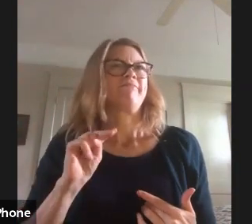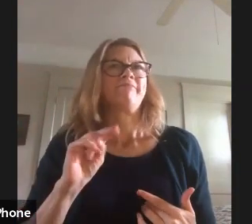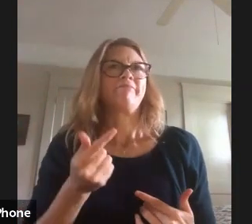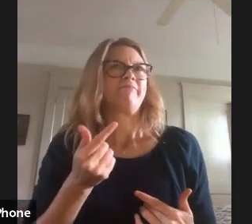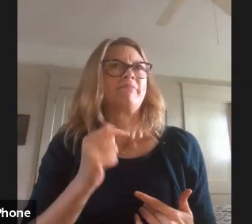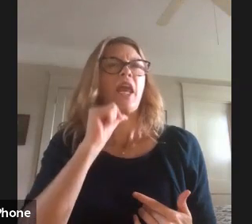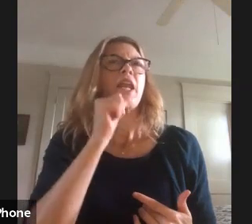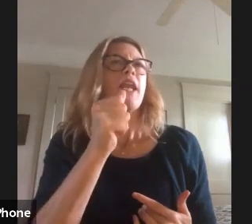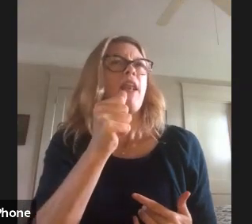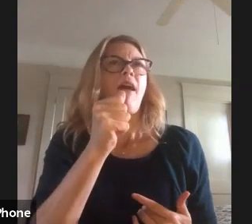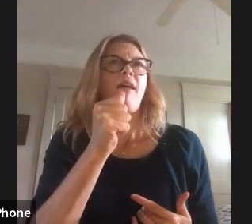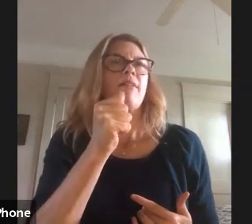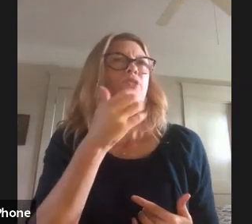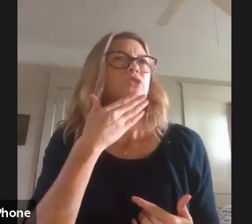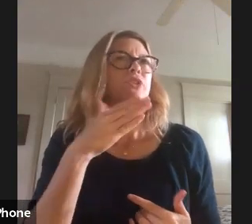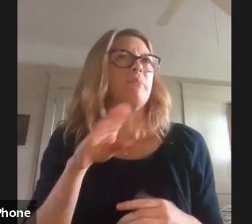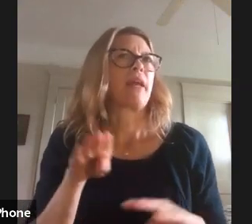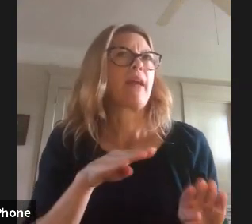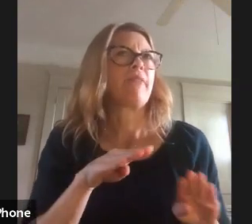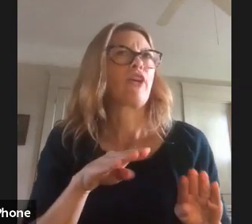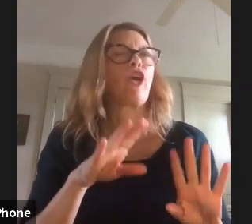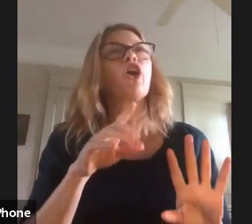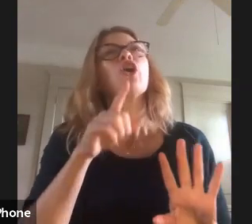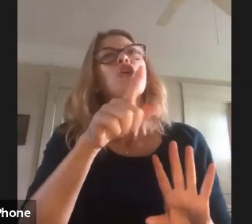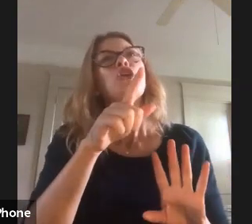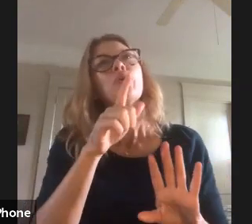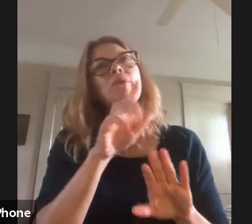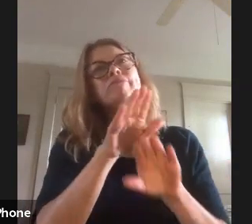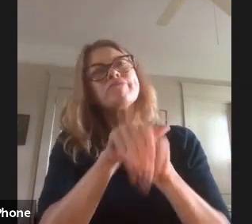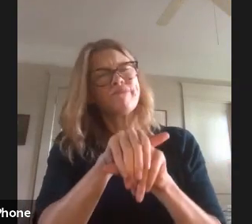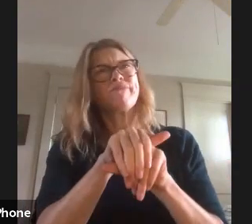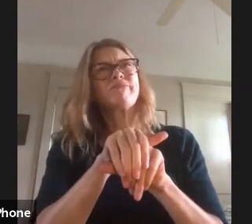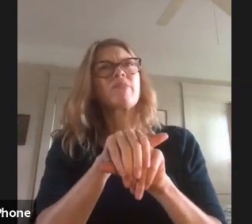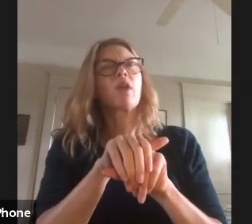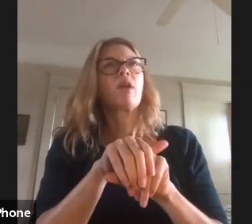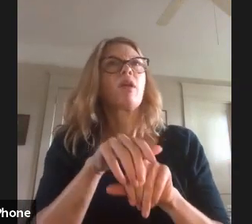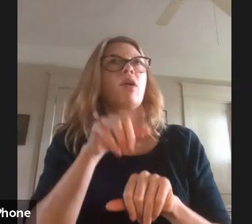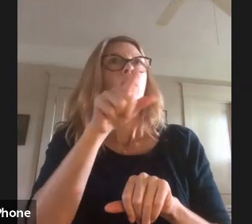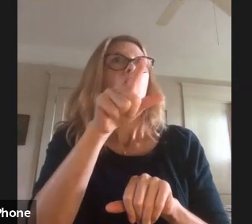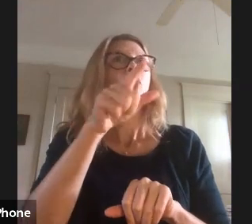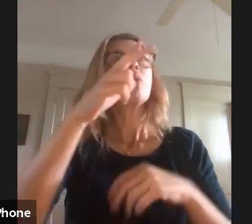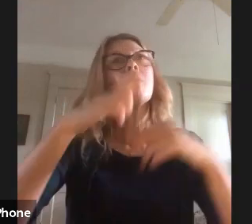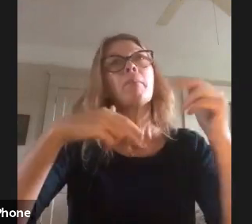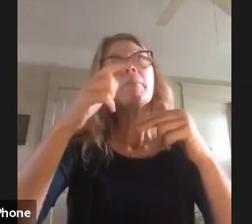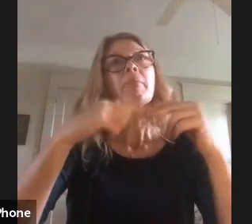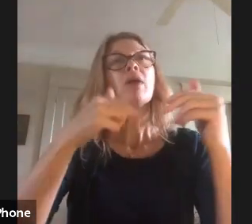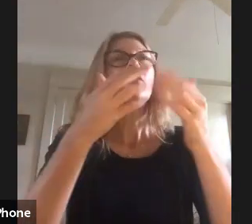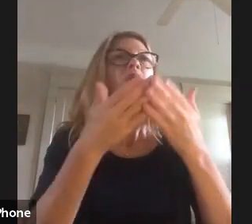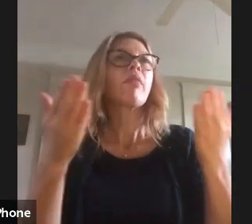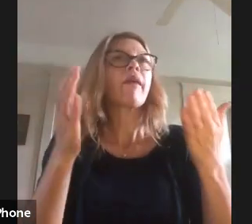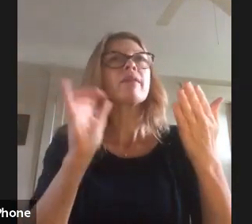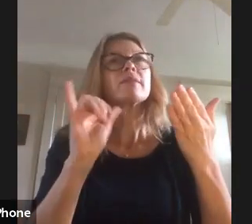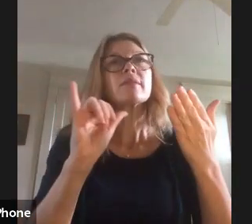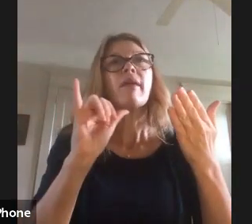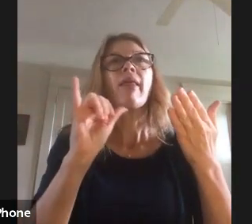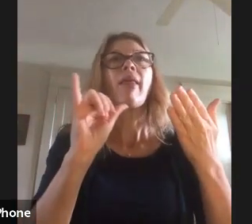and decorate the graves of the righteous. And you say, if we had lived in the days of our ancestors, we would not have